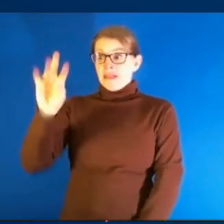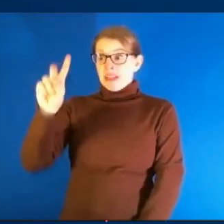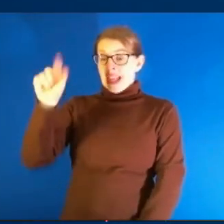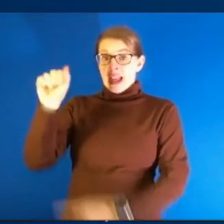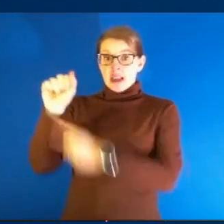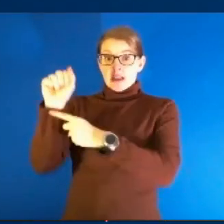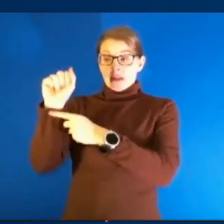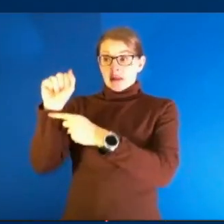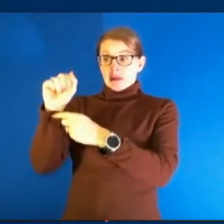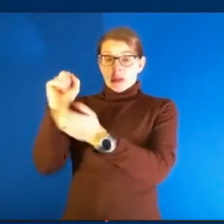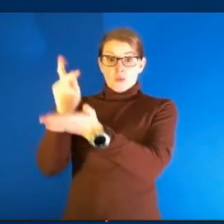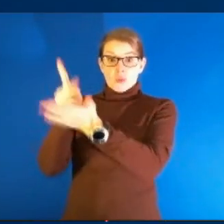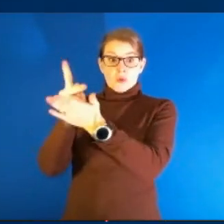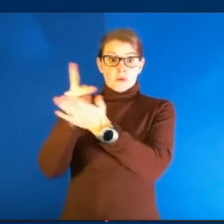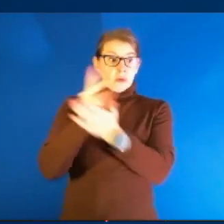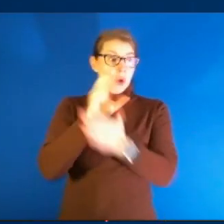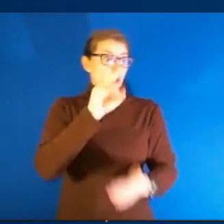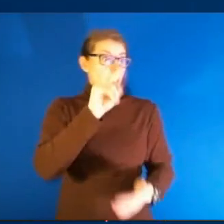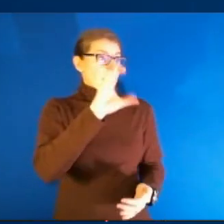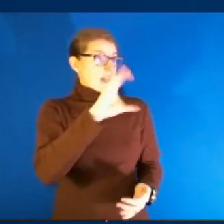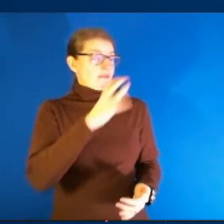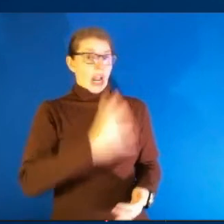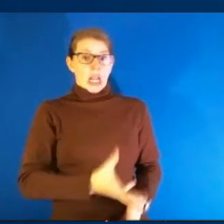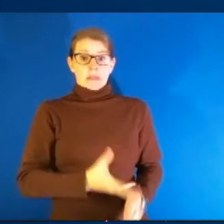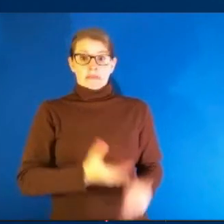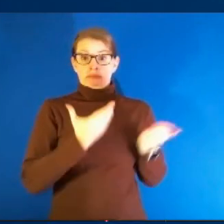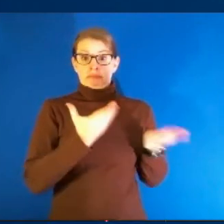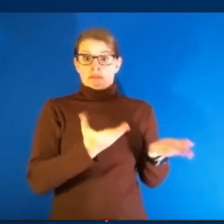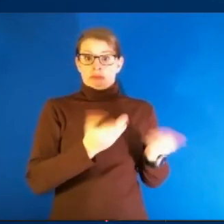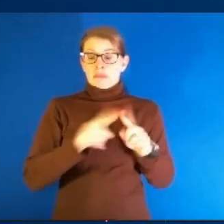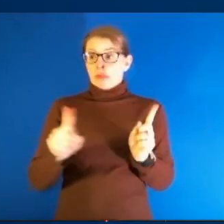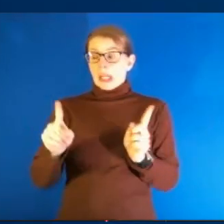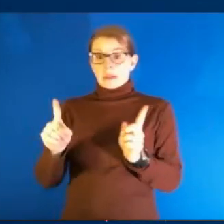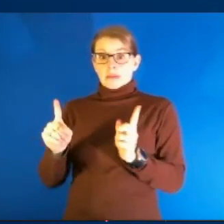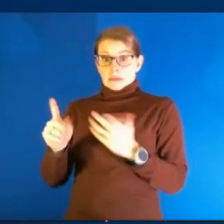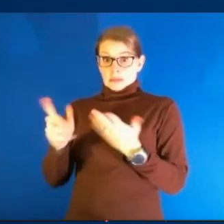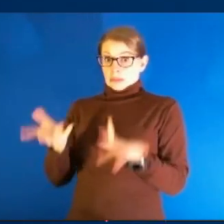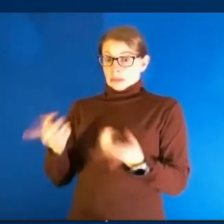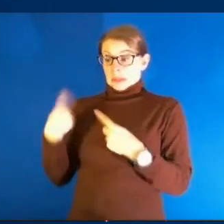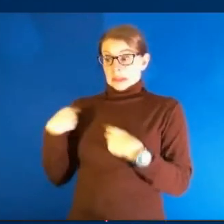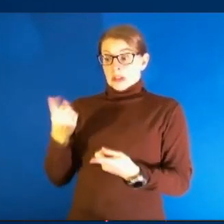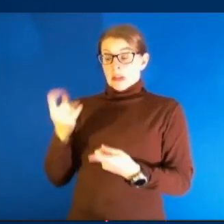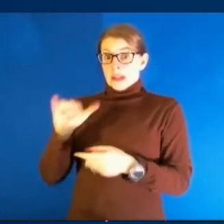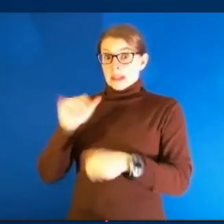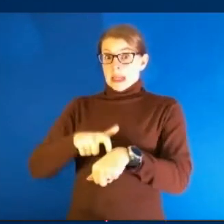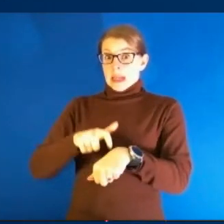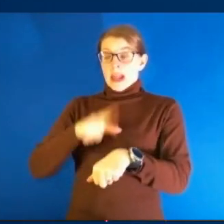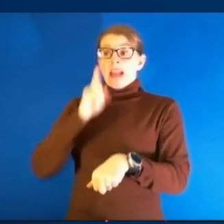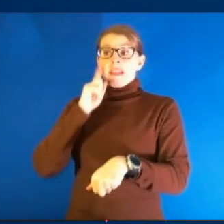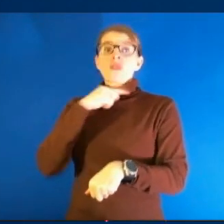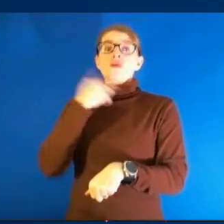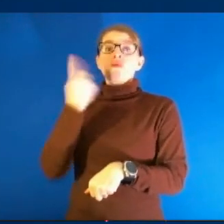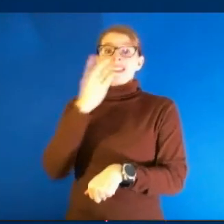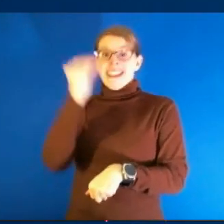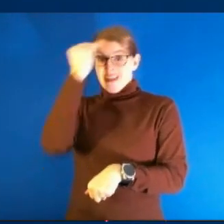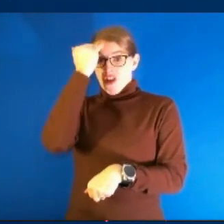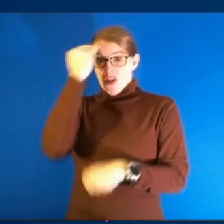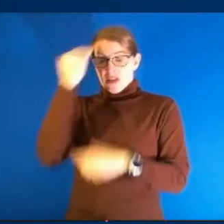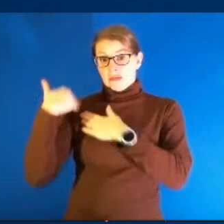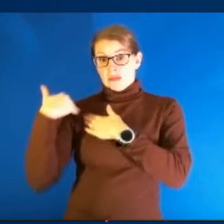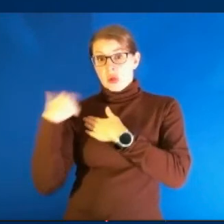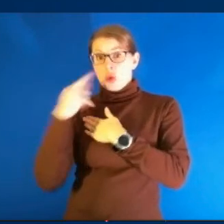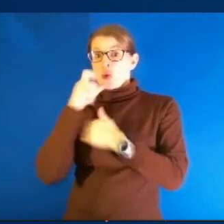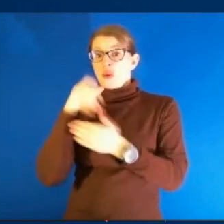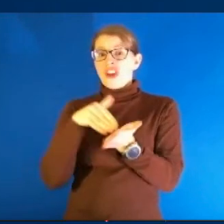counter, okay. But until that time, I believe that the risk and the knowledge lie with the physician